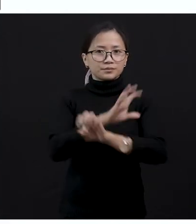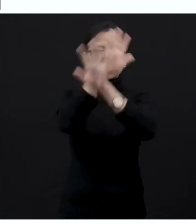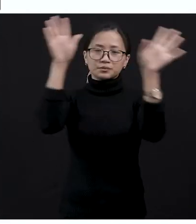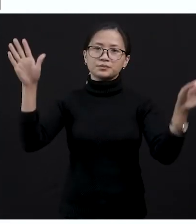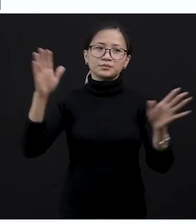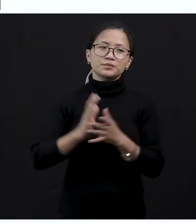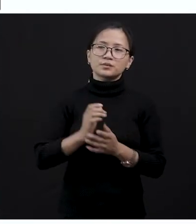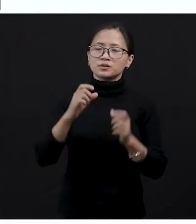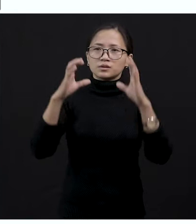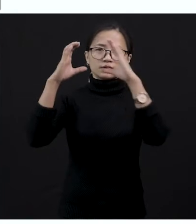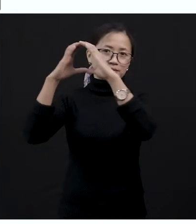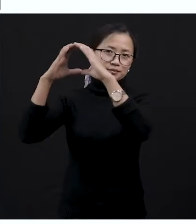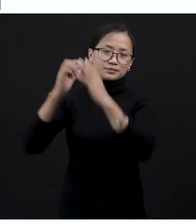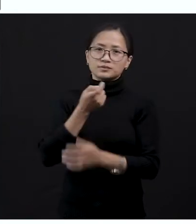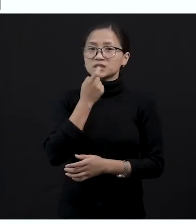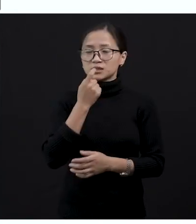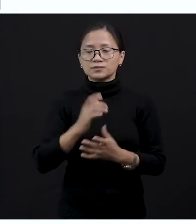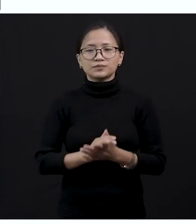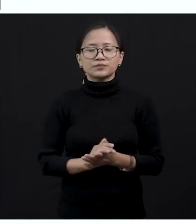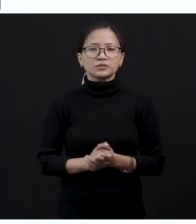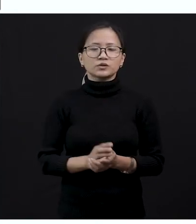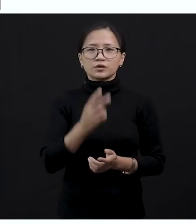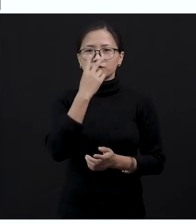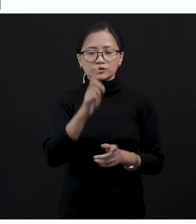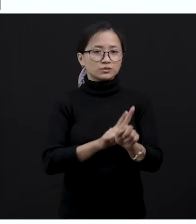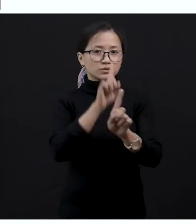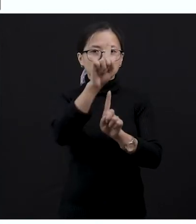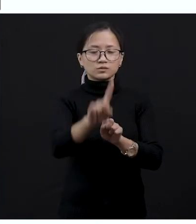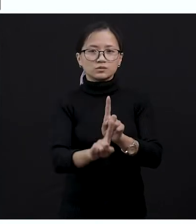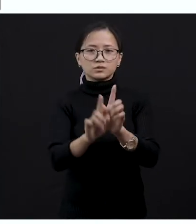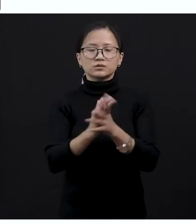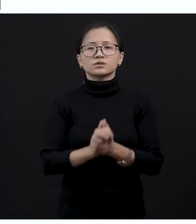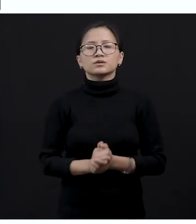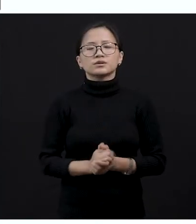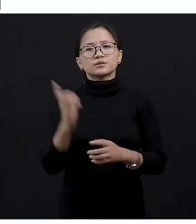right? And then those who are facing towards this side, they see the sun. So it is